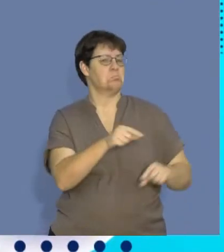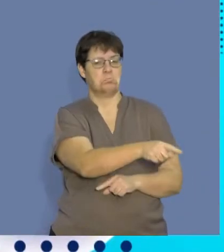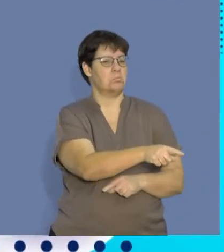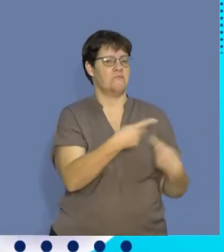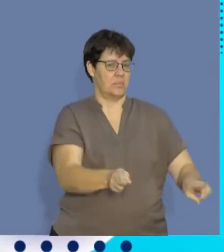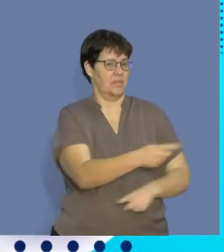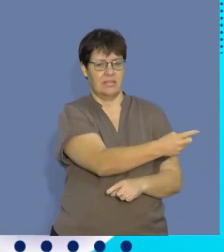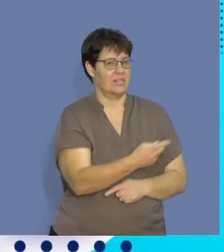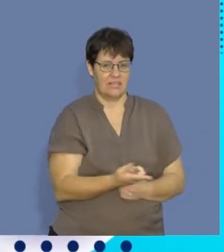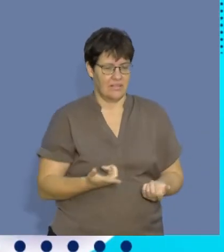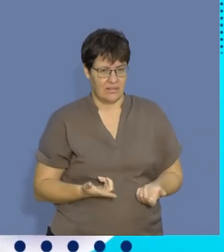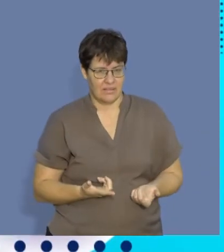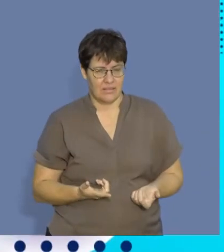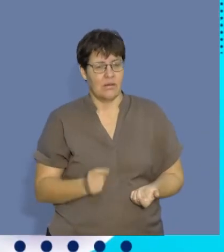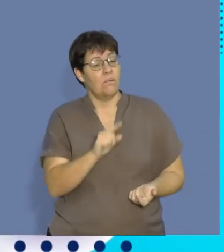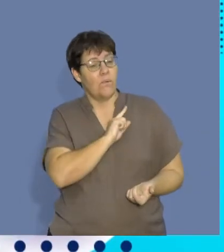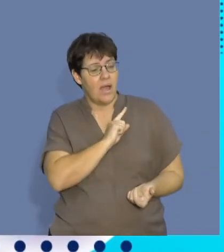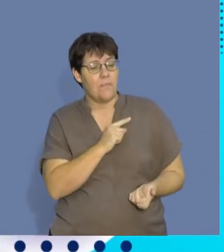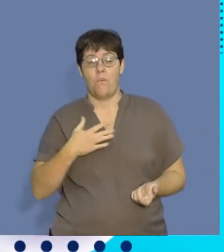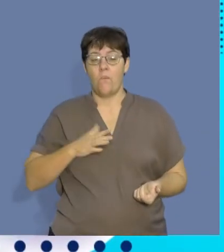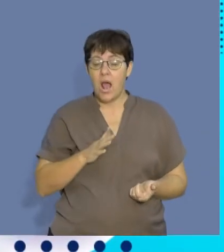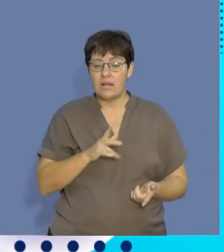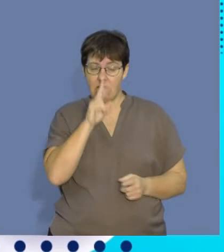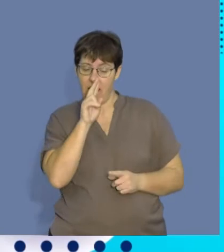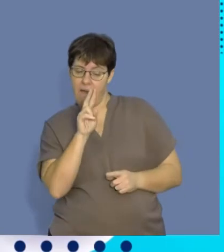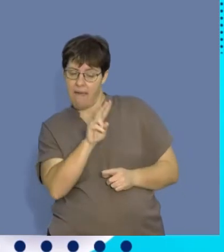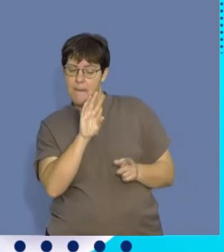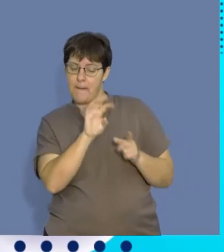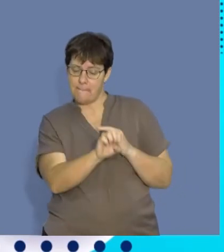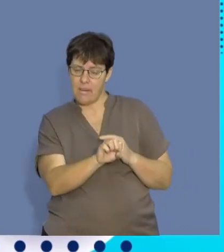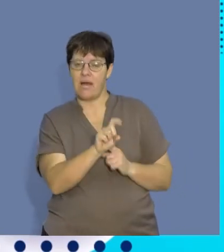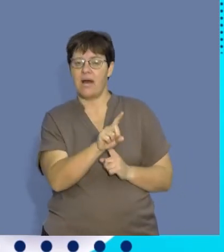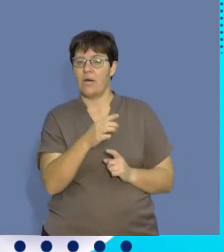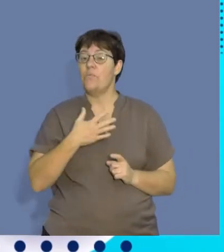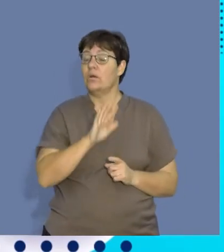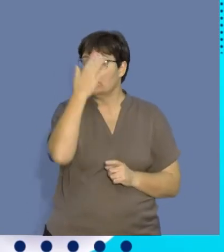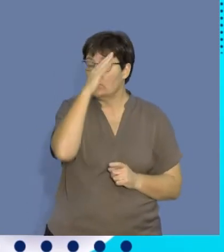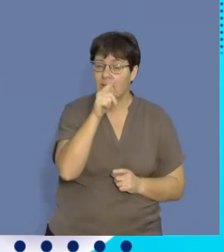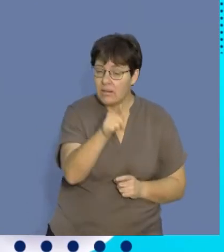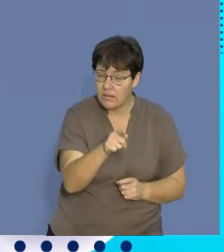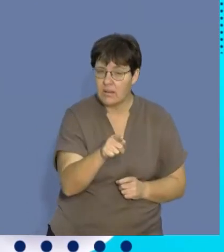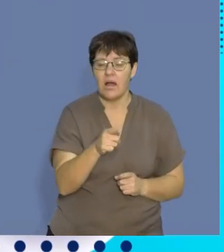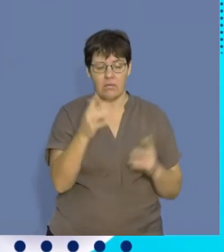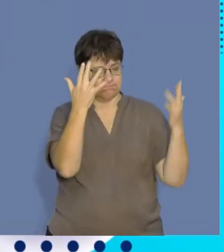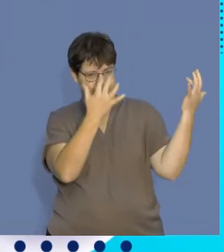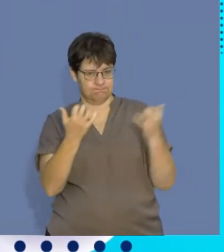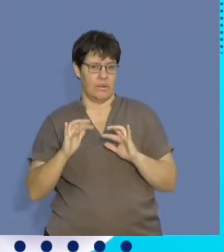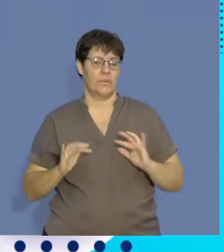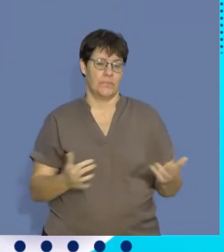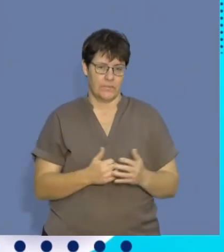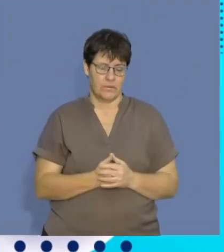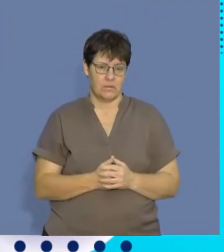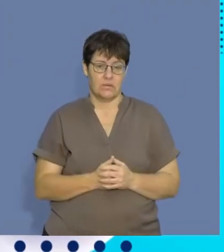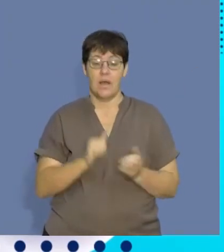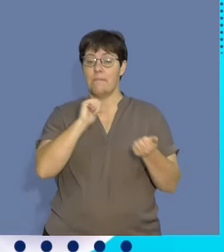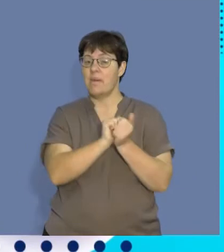calculate them as well. Because remember, as much as I want you to see these things, I also want you to know how to calculate them, because